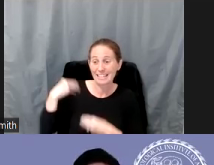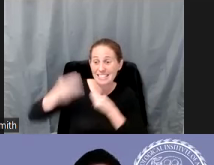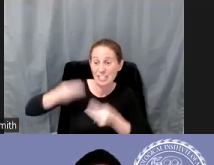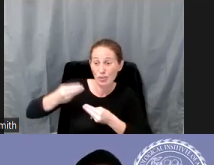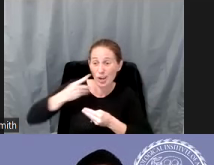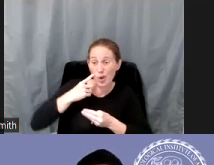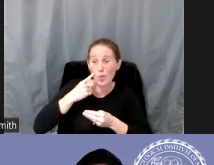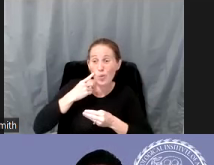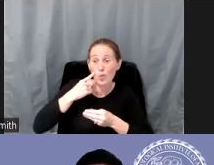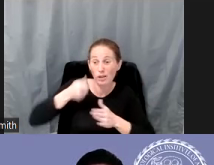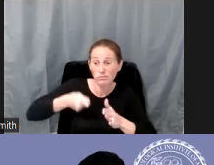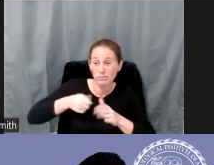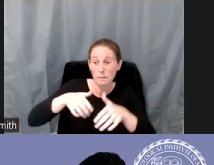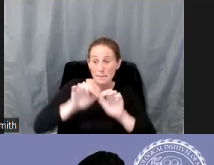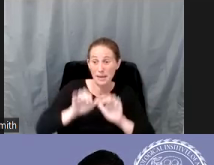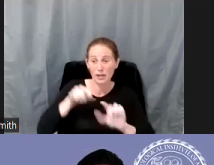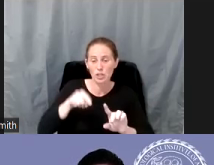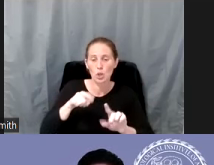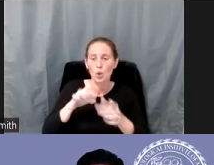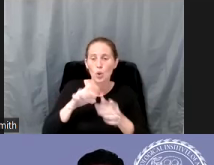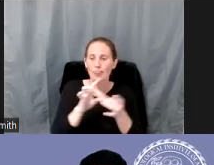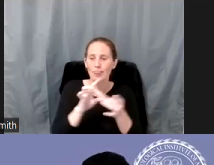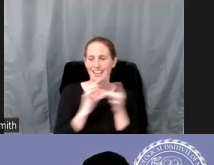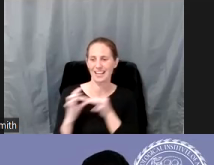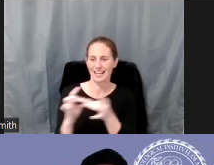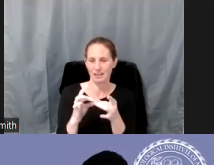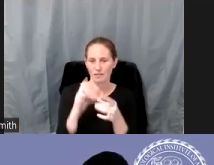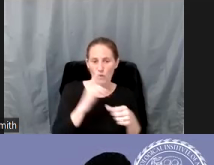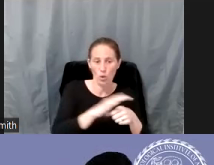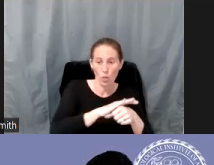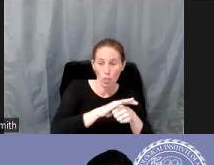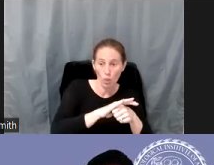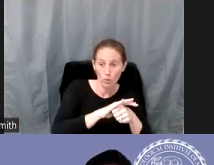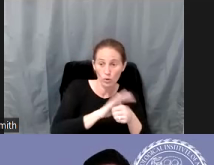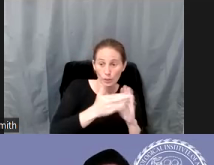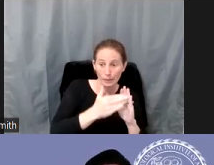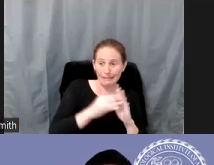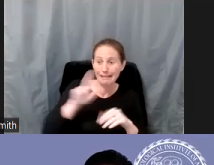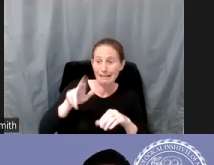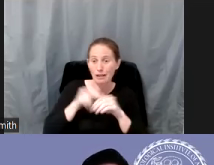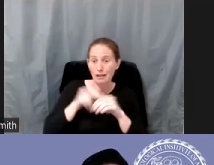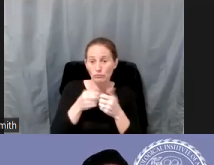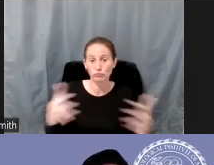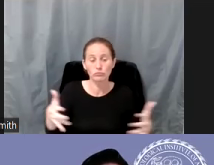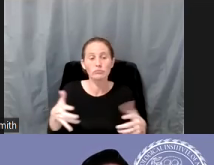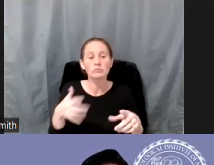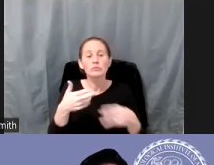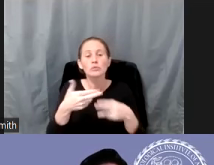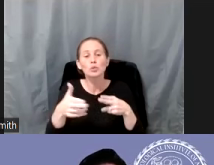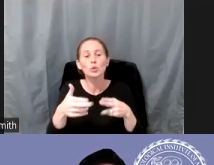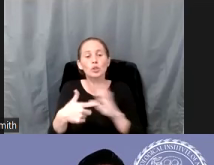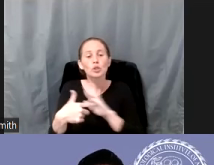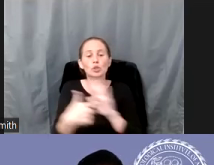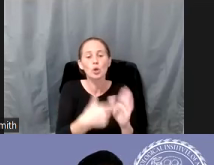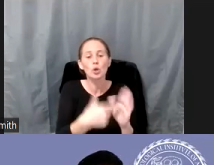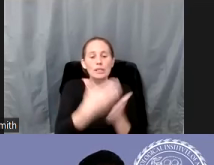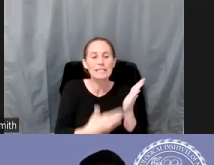enslaved context into sharp relief for the local community and also the national community. Very quickly to show you some of the the from